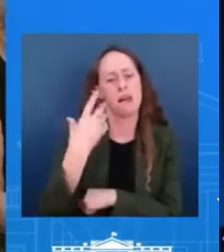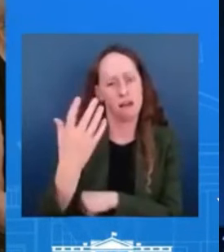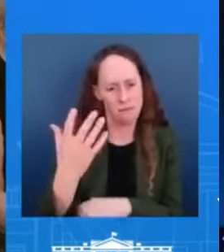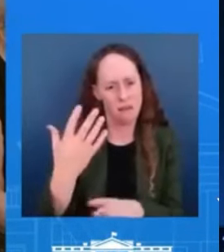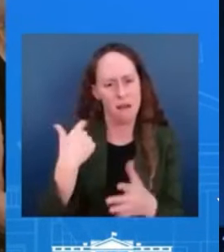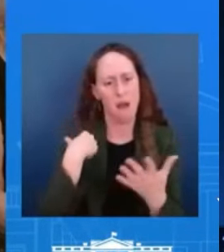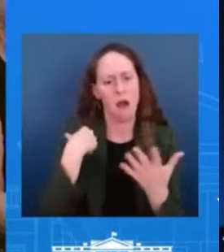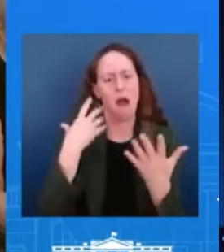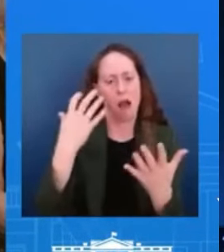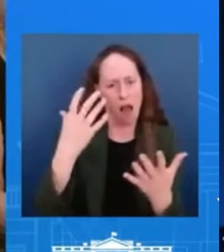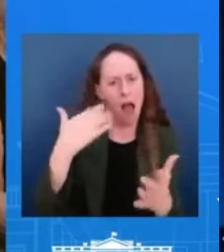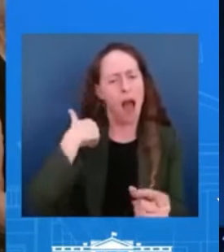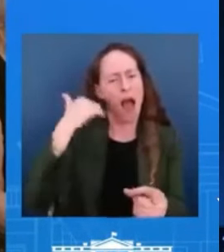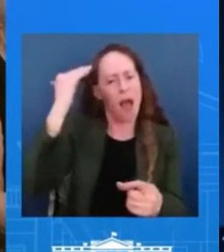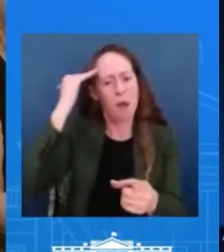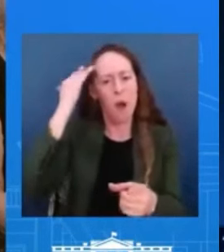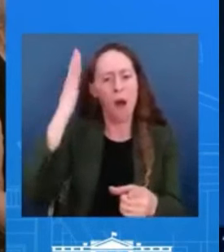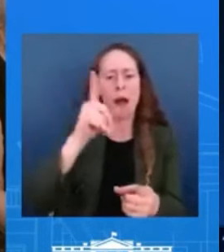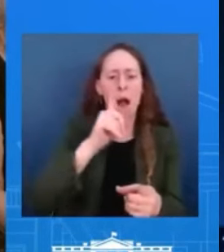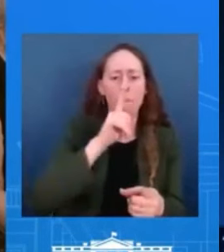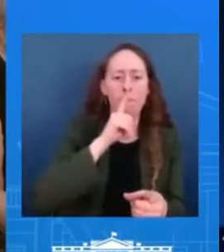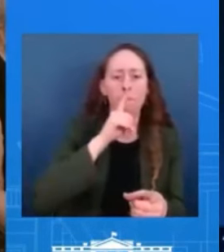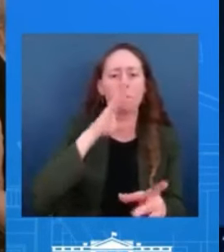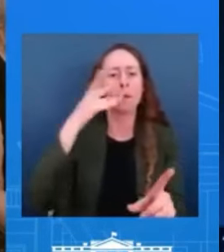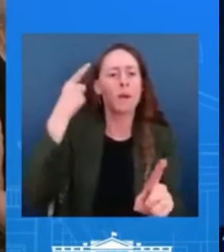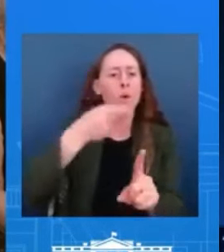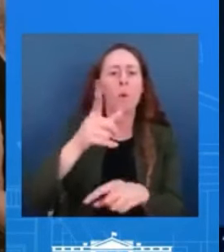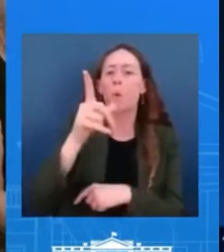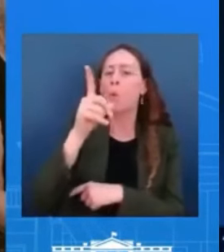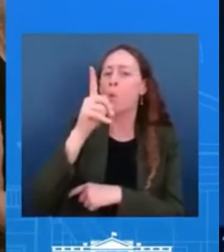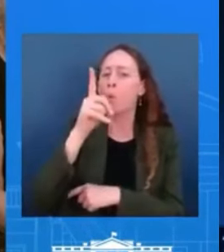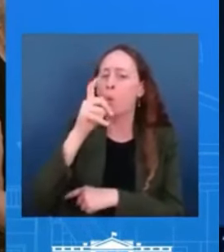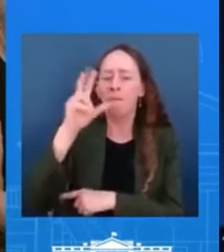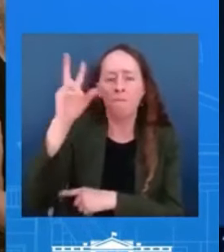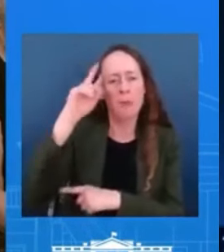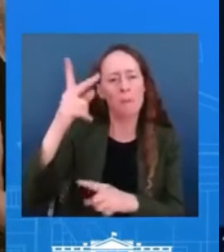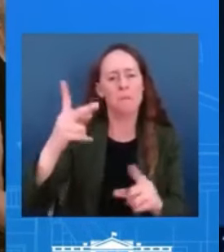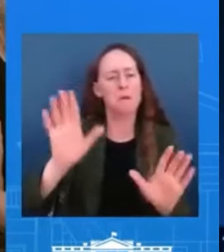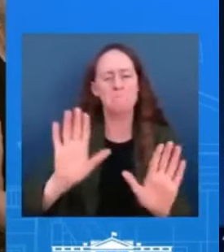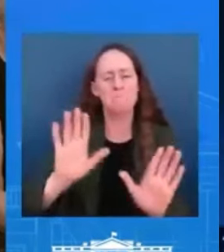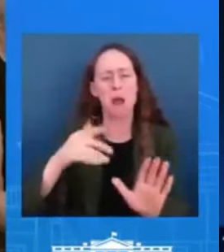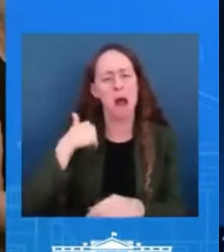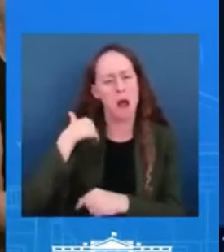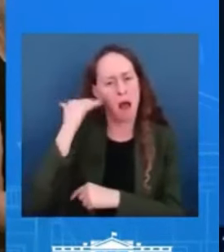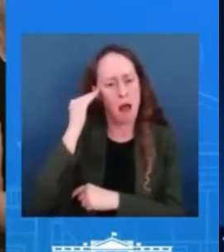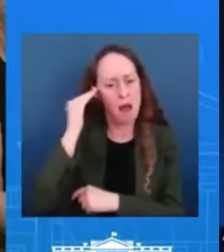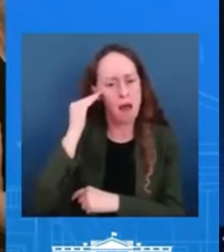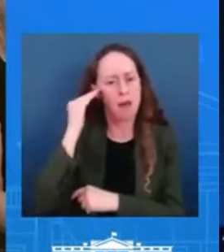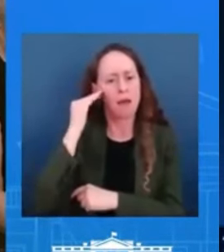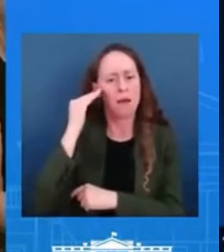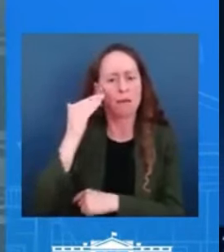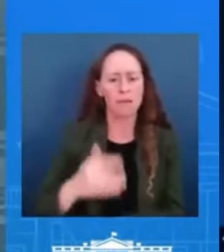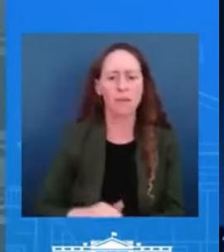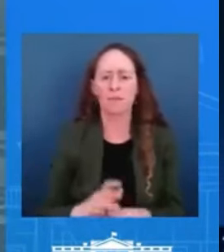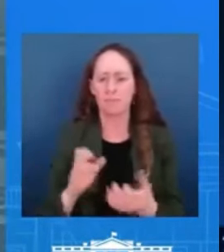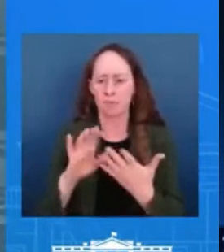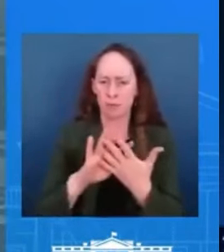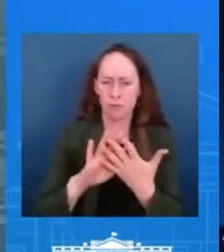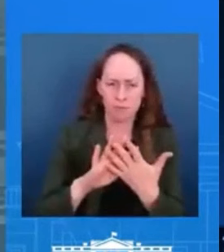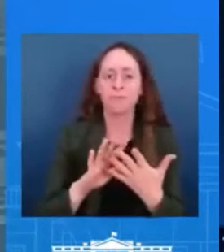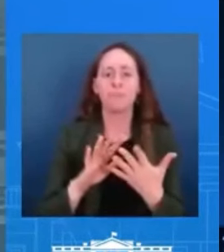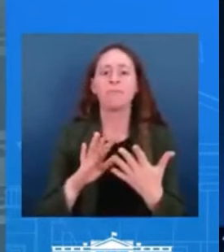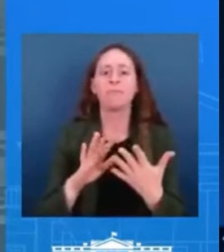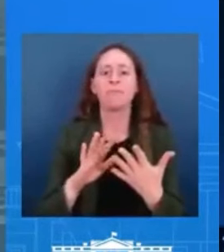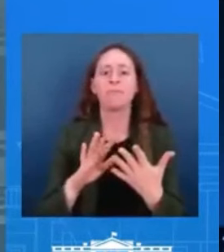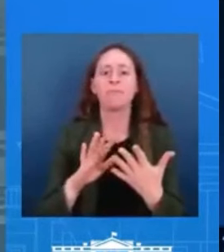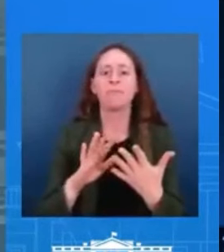there any names that came forward that surprised you of Democratic officials in the last week who stabbed President Biden in the back? I don't have anything else to say. Go ahead,